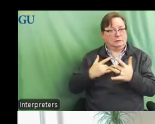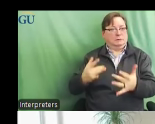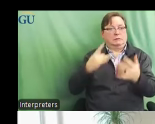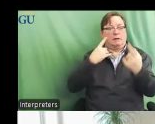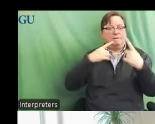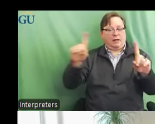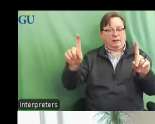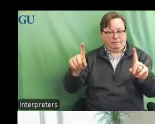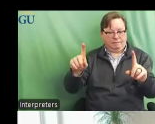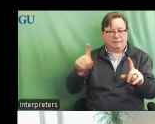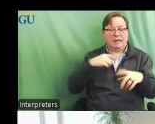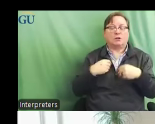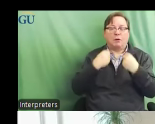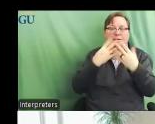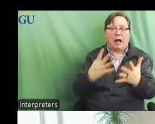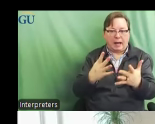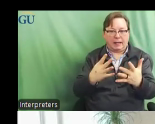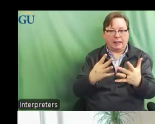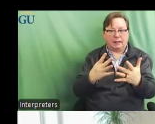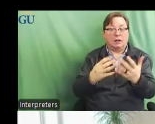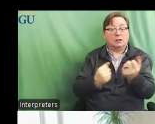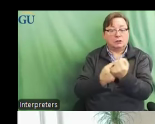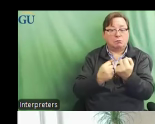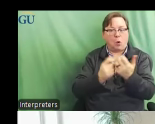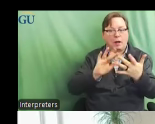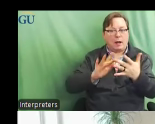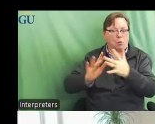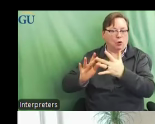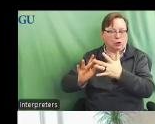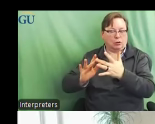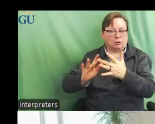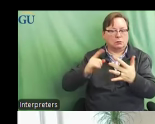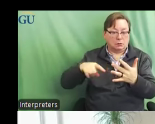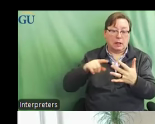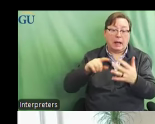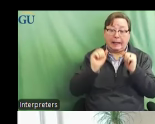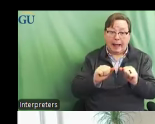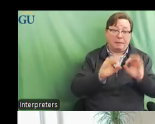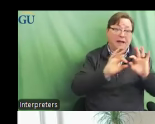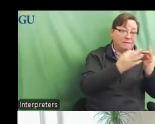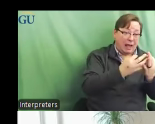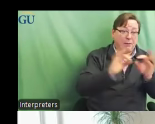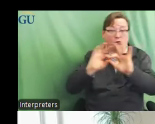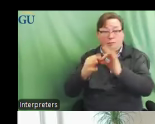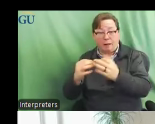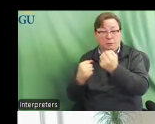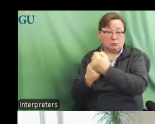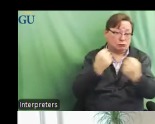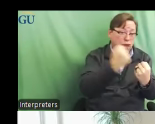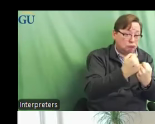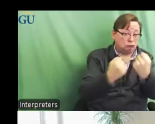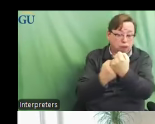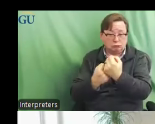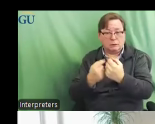is providing a support network, which can include family-to-family support networks with families who have similar